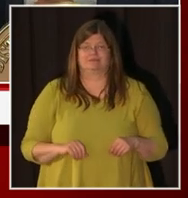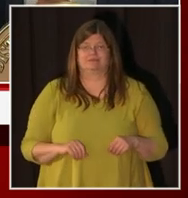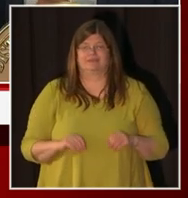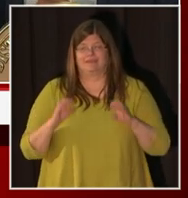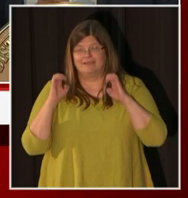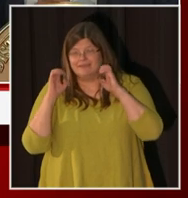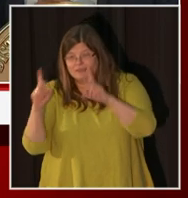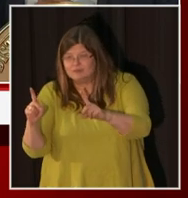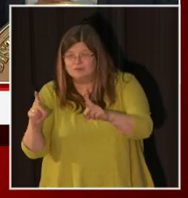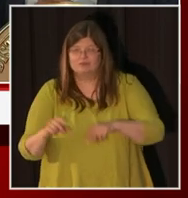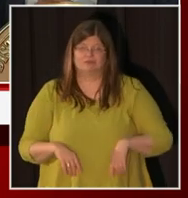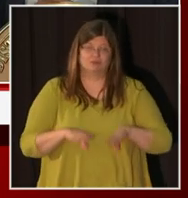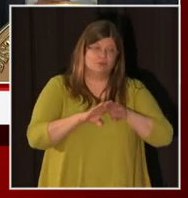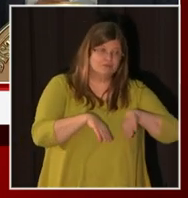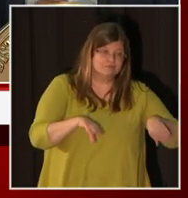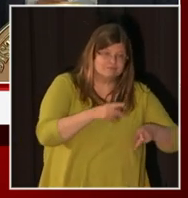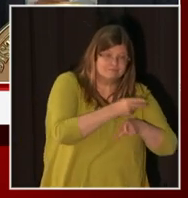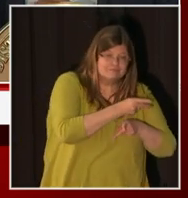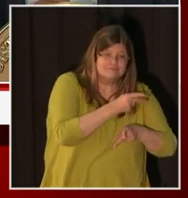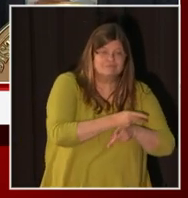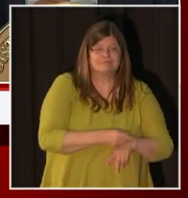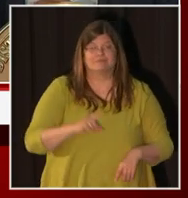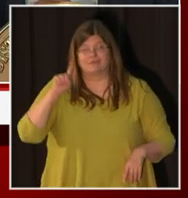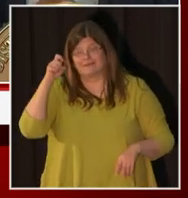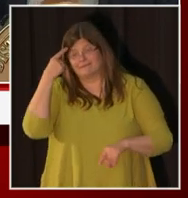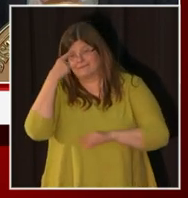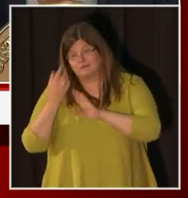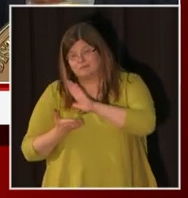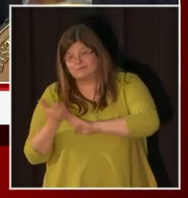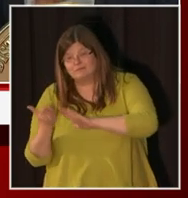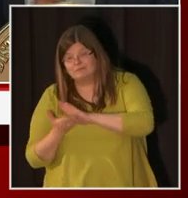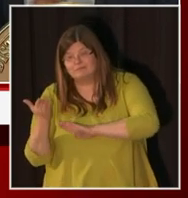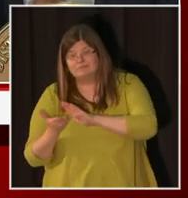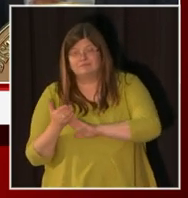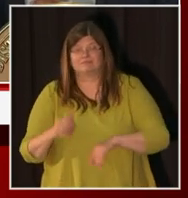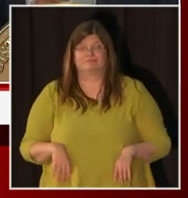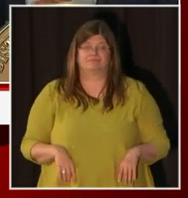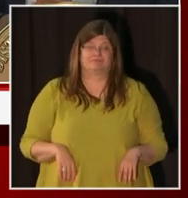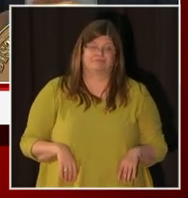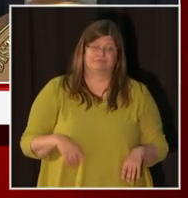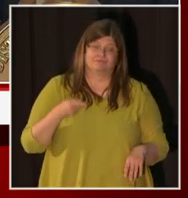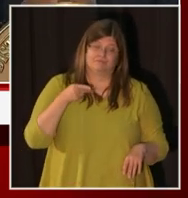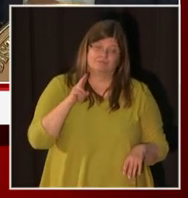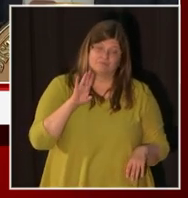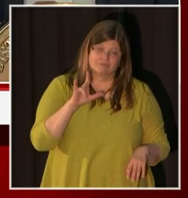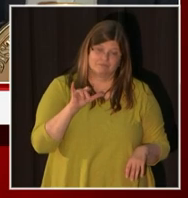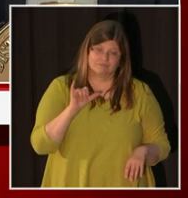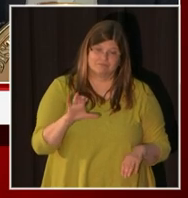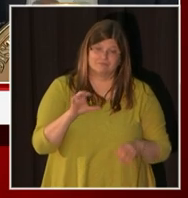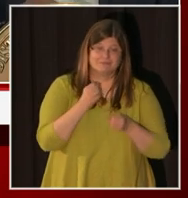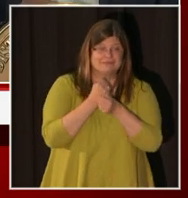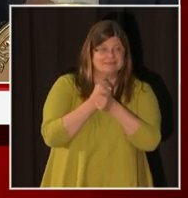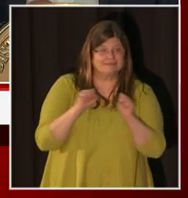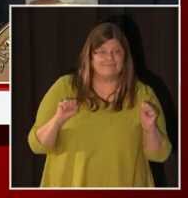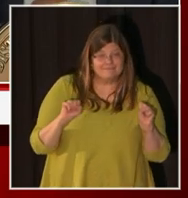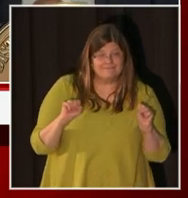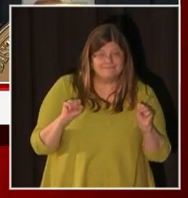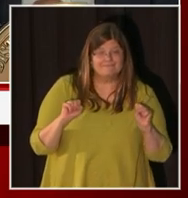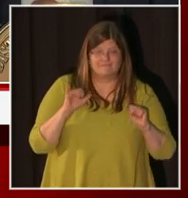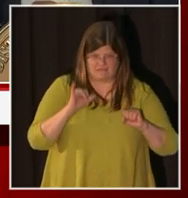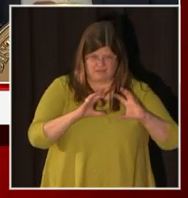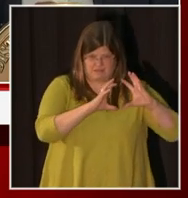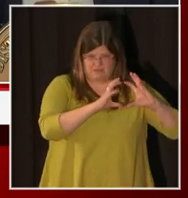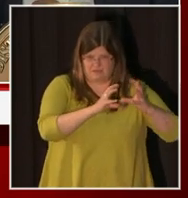be a focus. Government ops, public safety, and criminal justice will be another focus area. Faith,